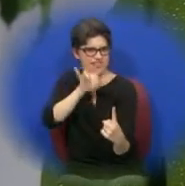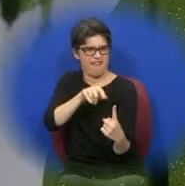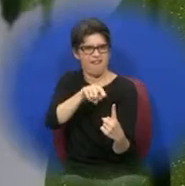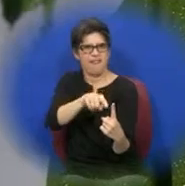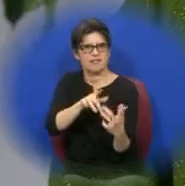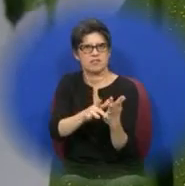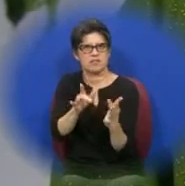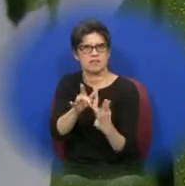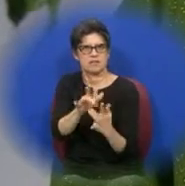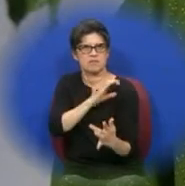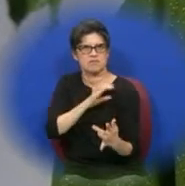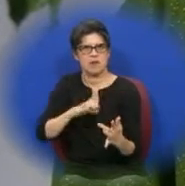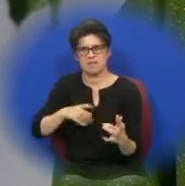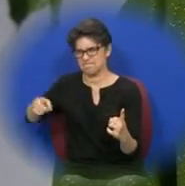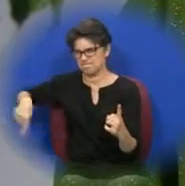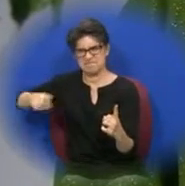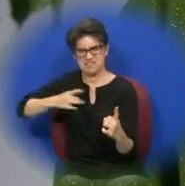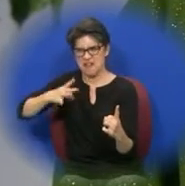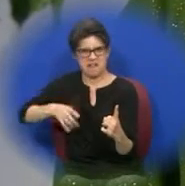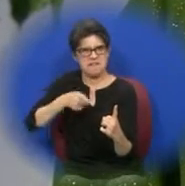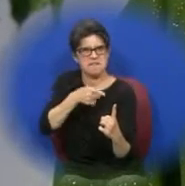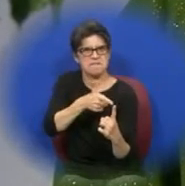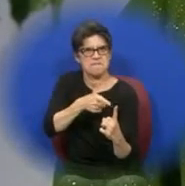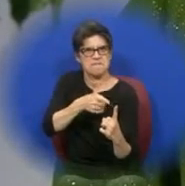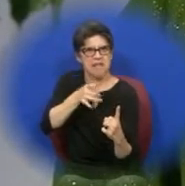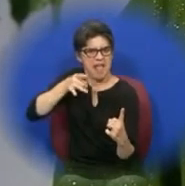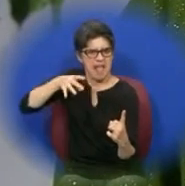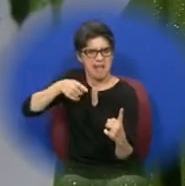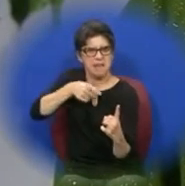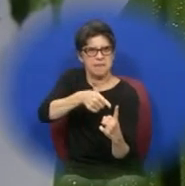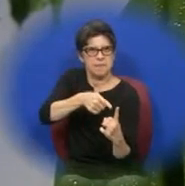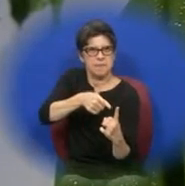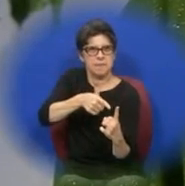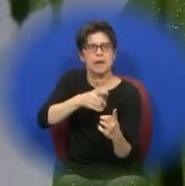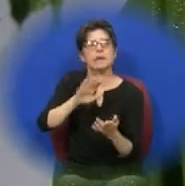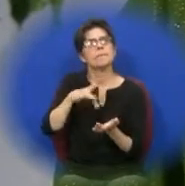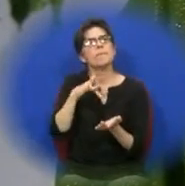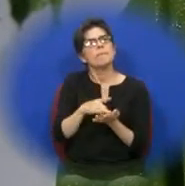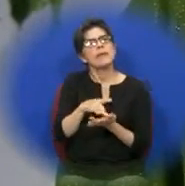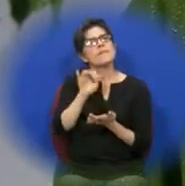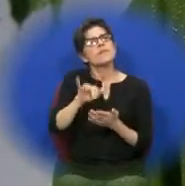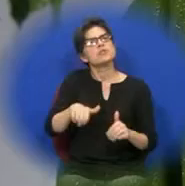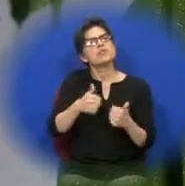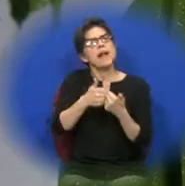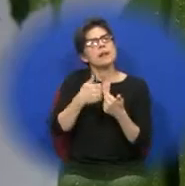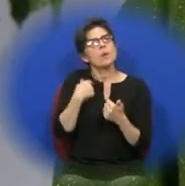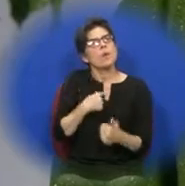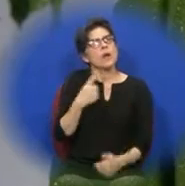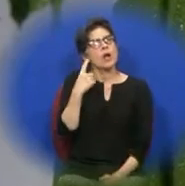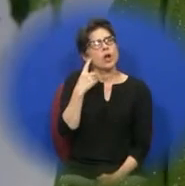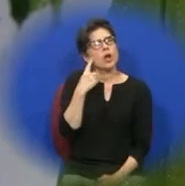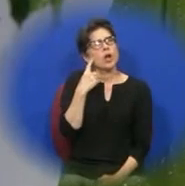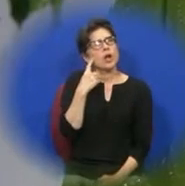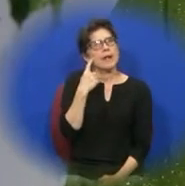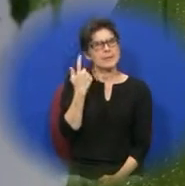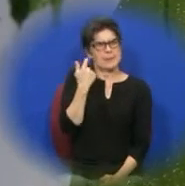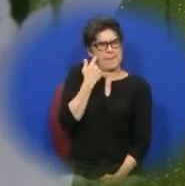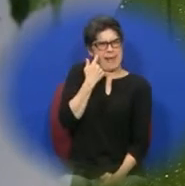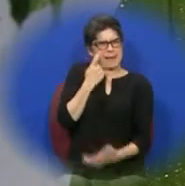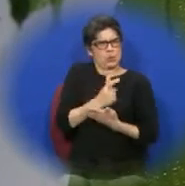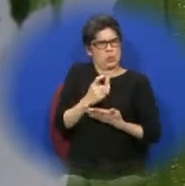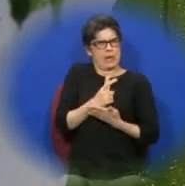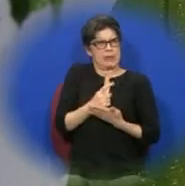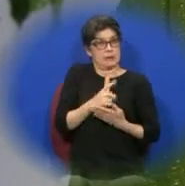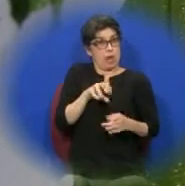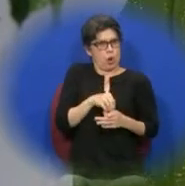Jesus Christ. And it is in the midst of the challenges that we've heard these last couple of weeks, including today's